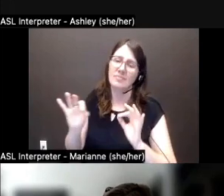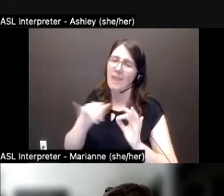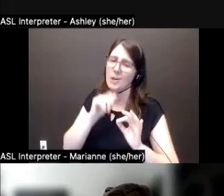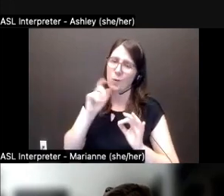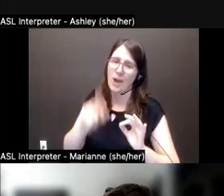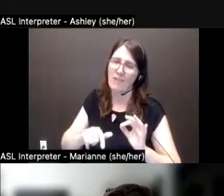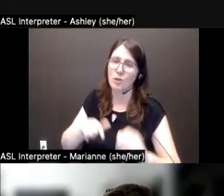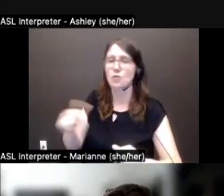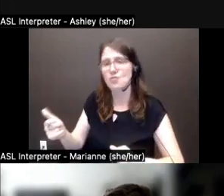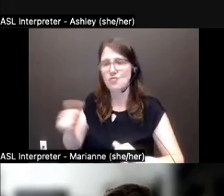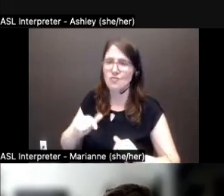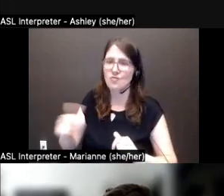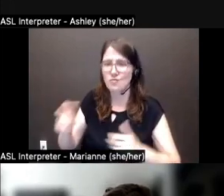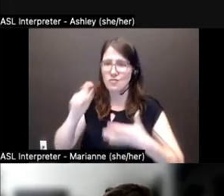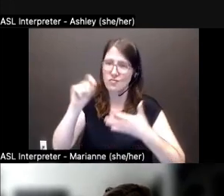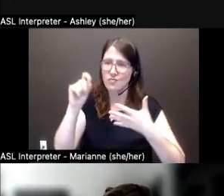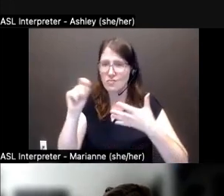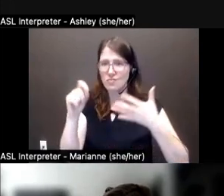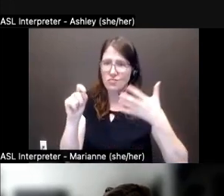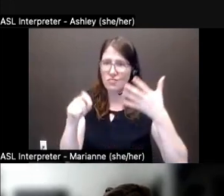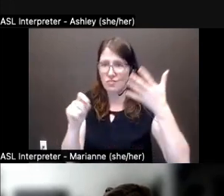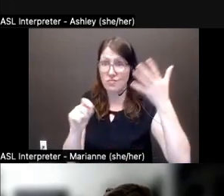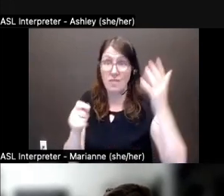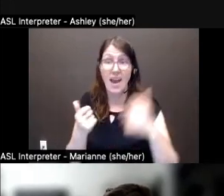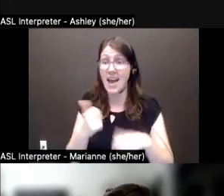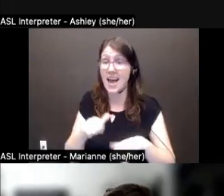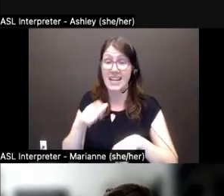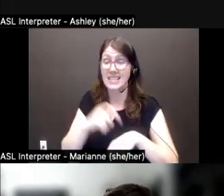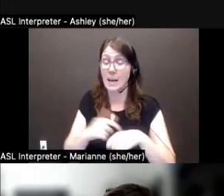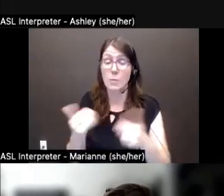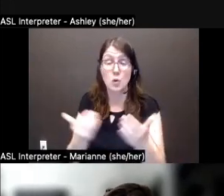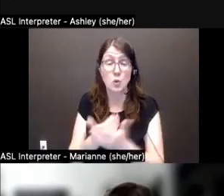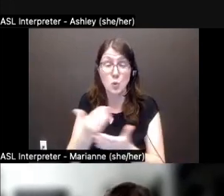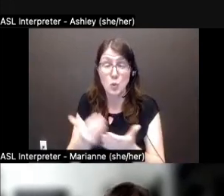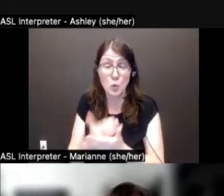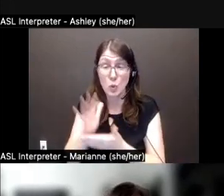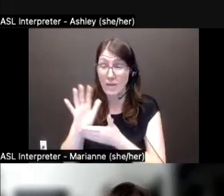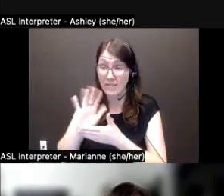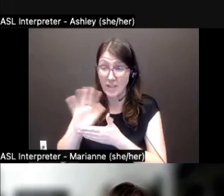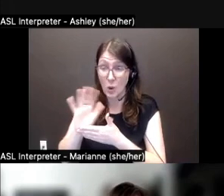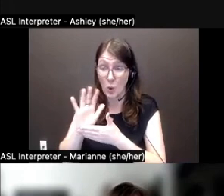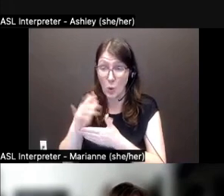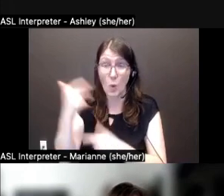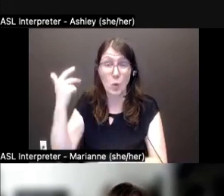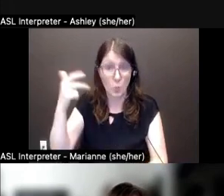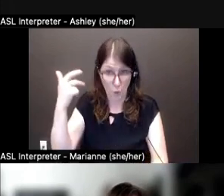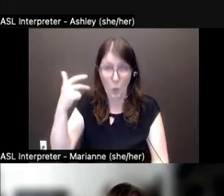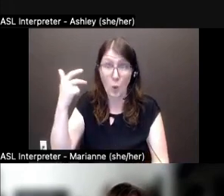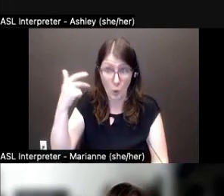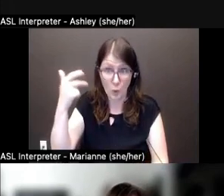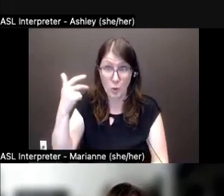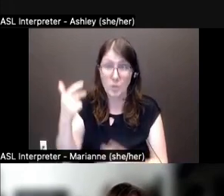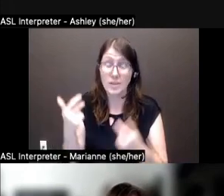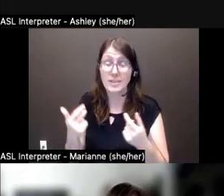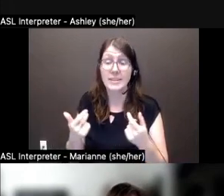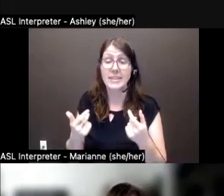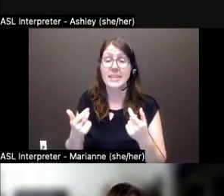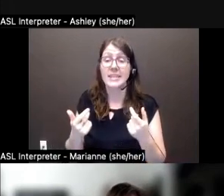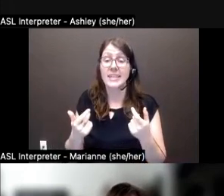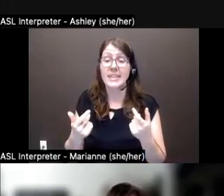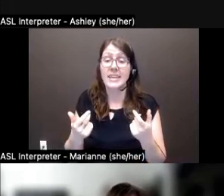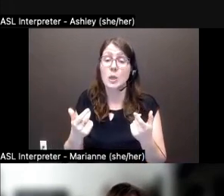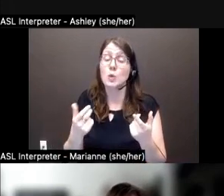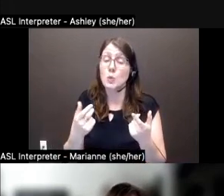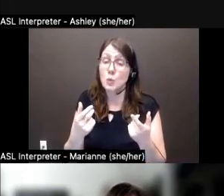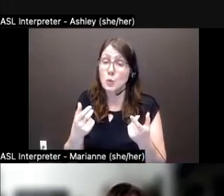Keep. Every time we record a new video, we name that list with the